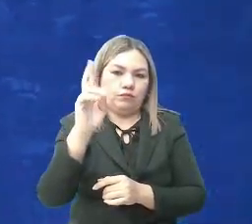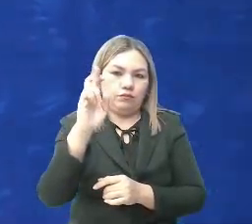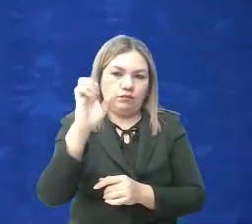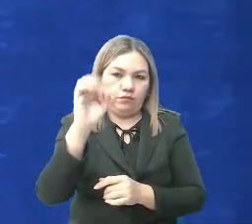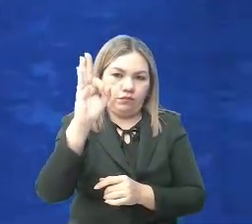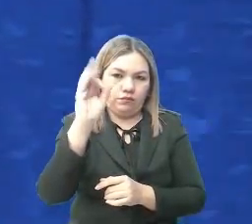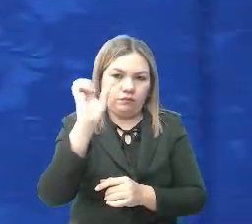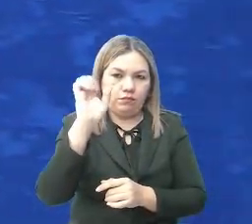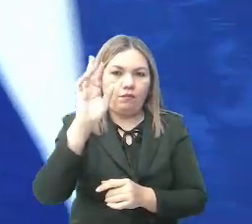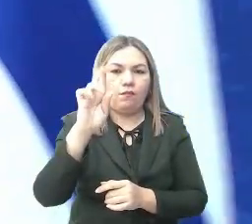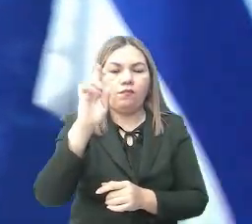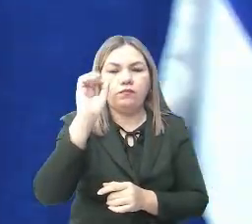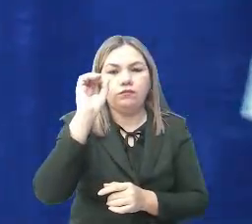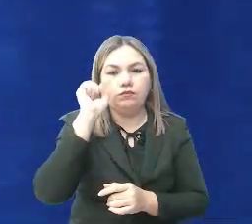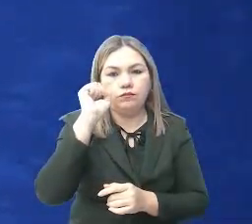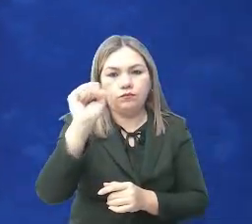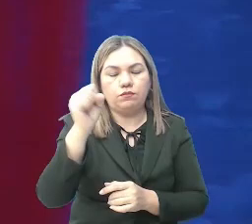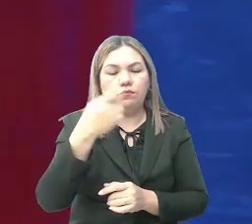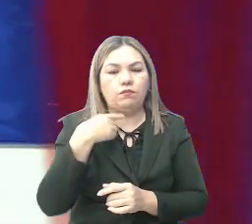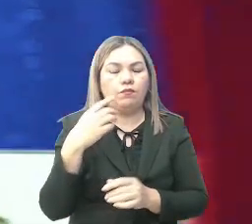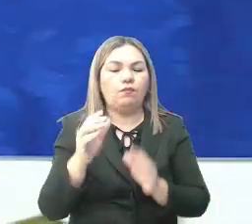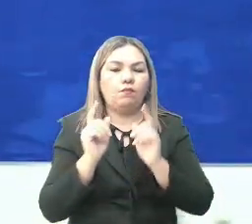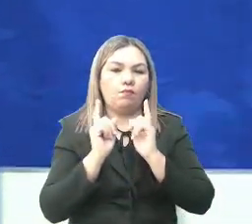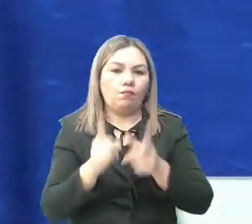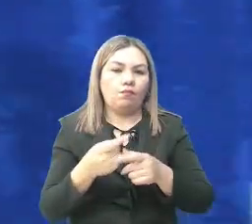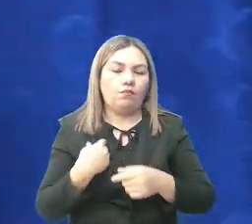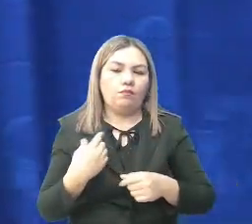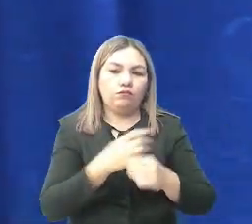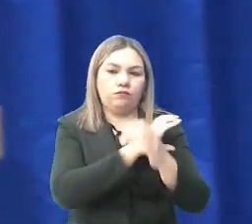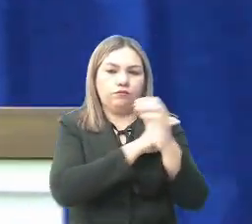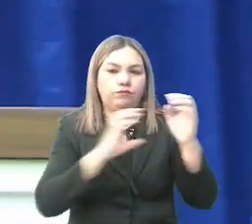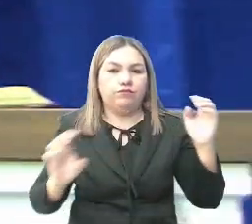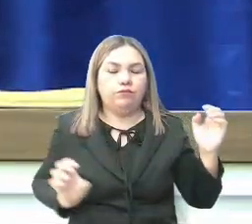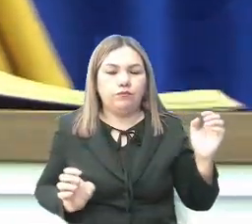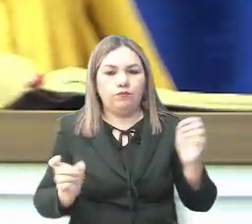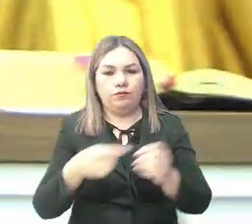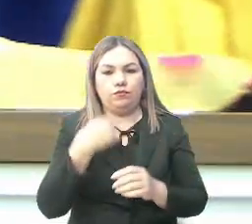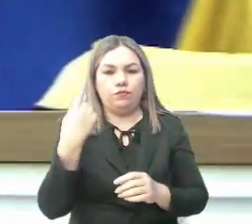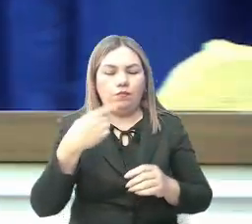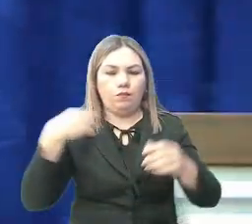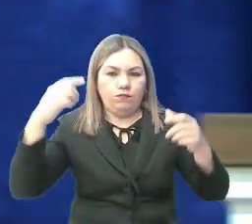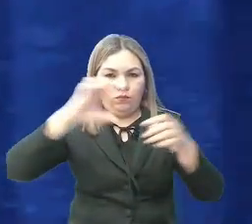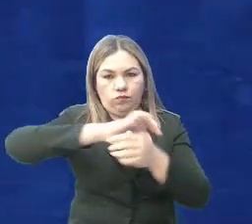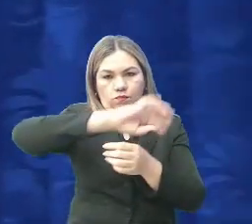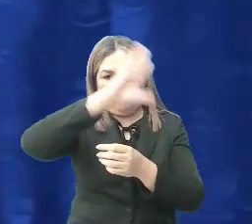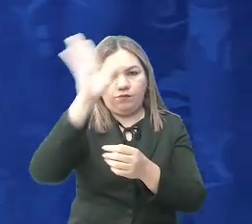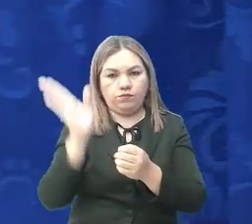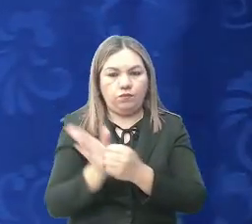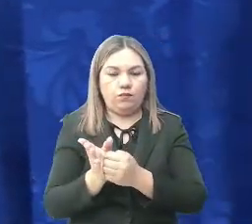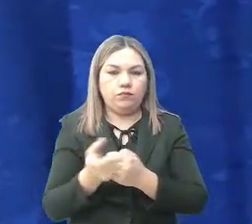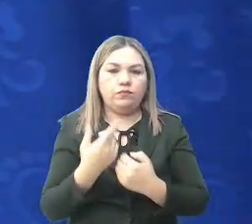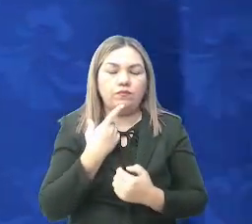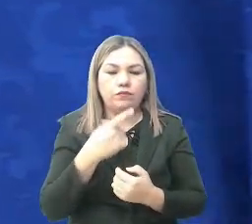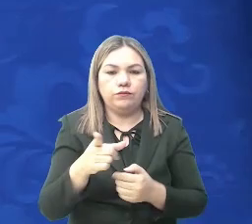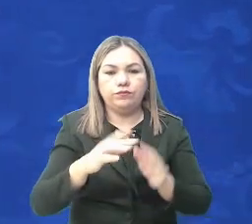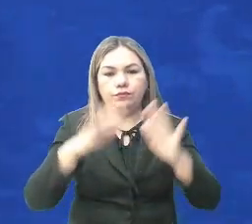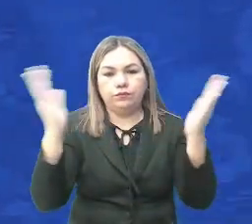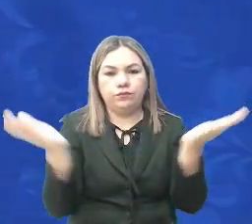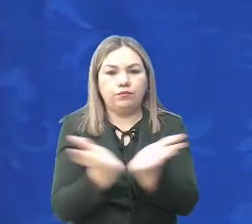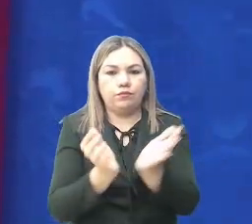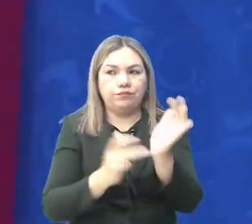because they're co-heirs with Christ, and the coming.